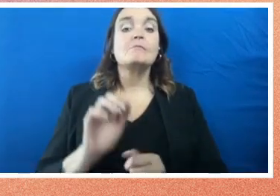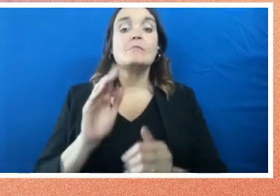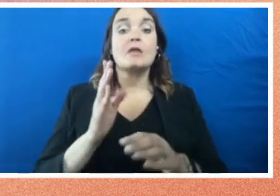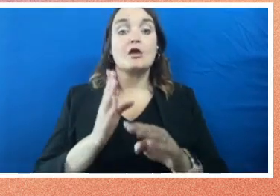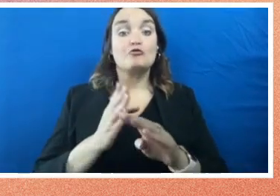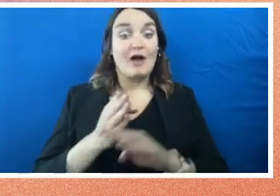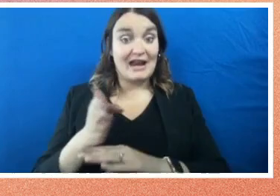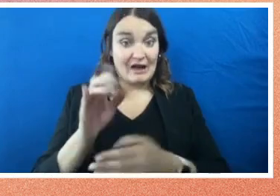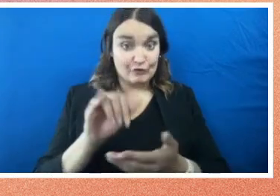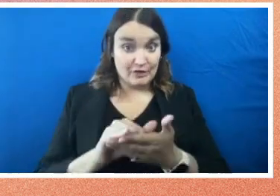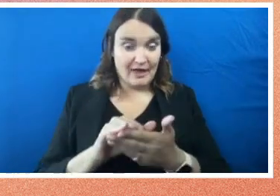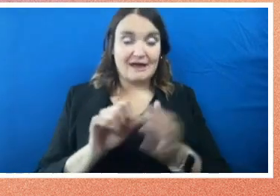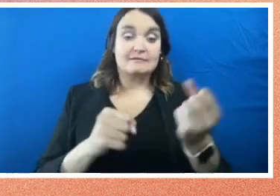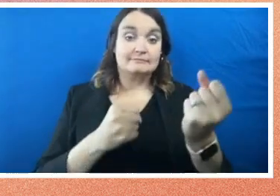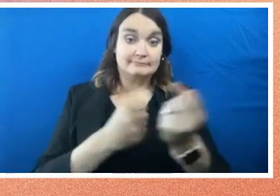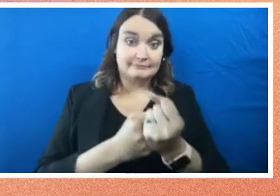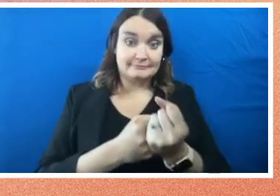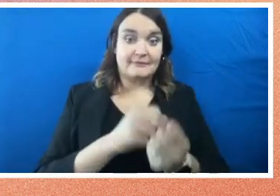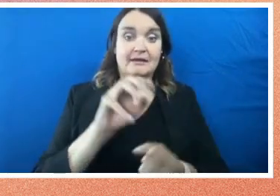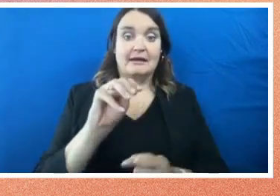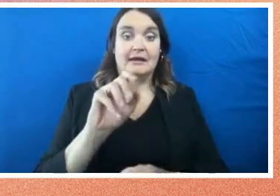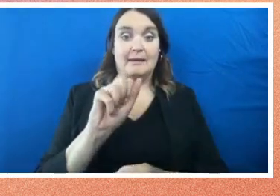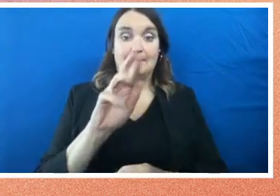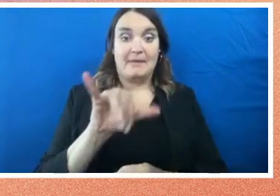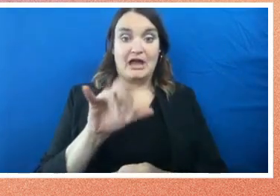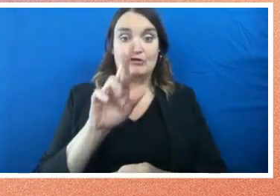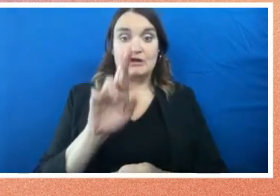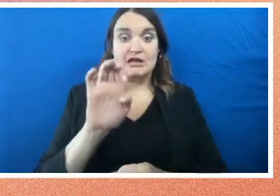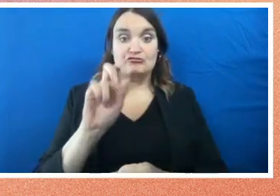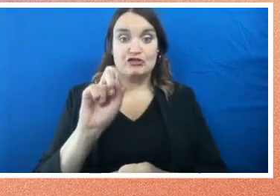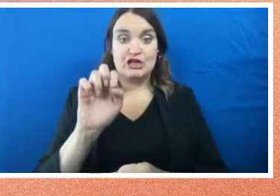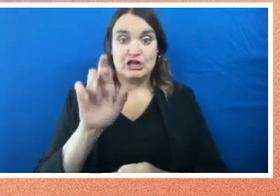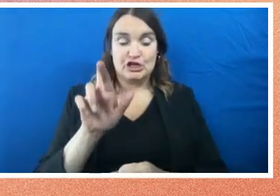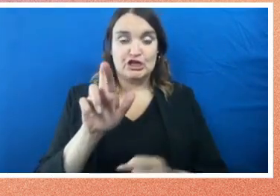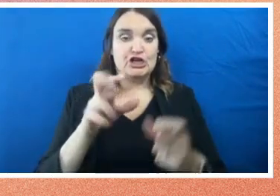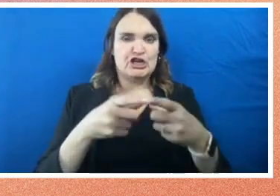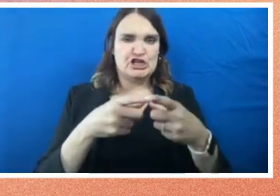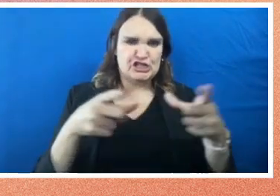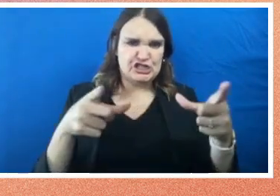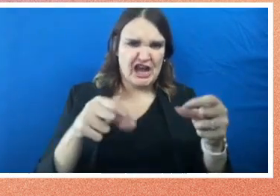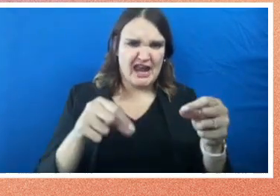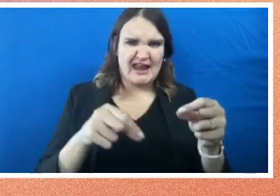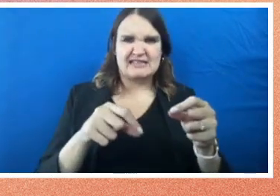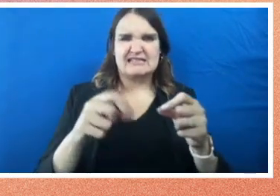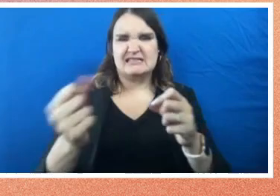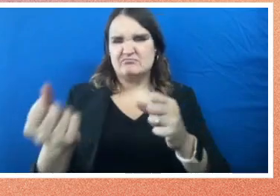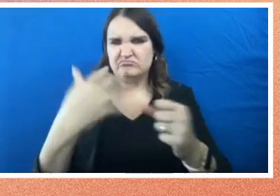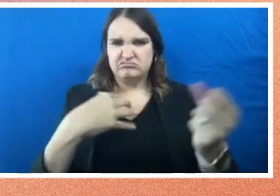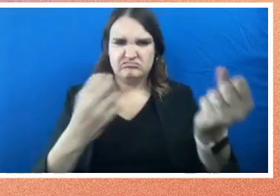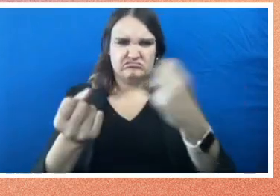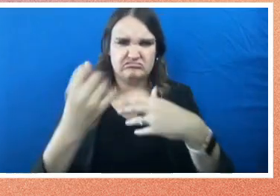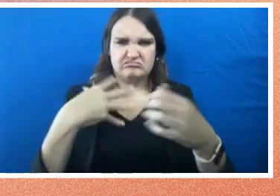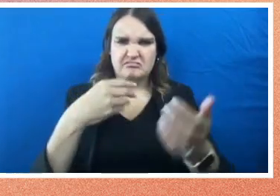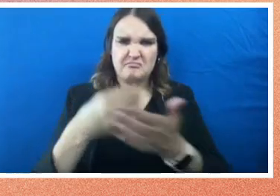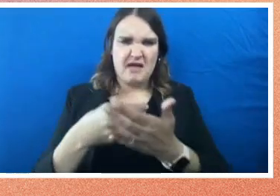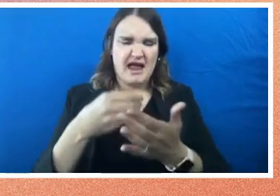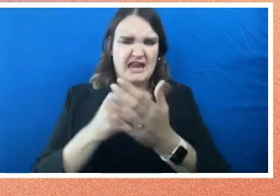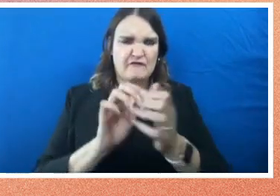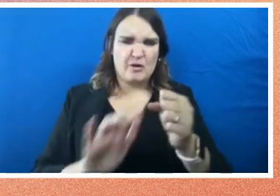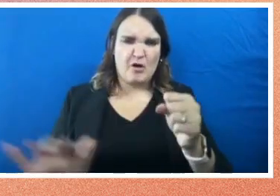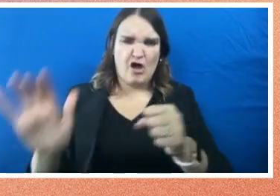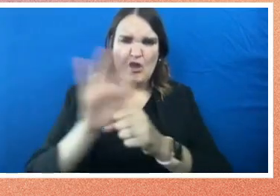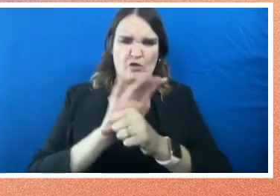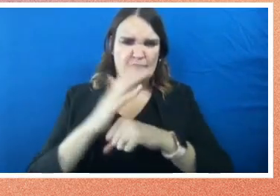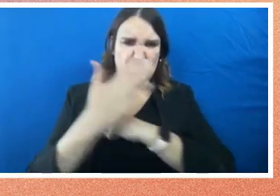Mary Reeder, the checks and letters came pouring in from all over the country. Ellen,